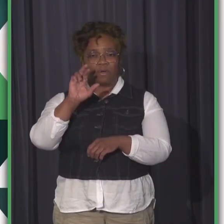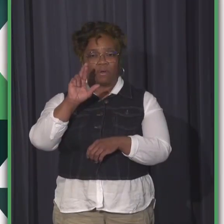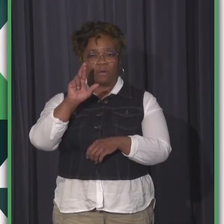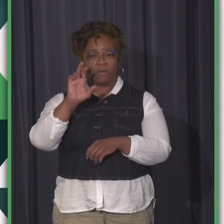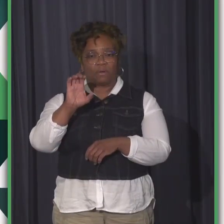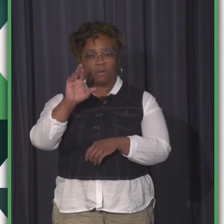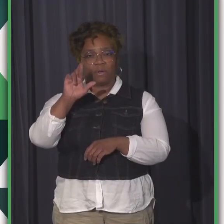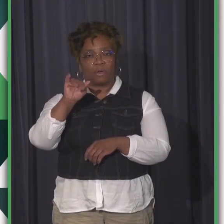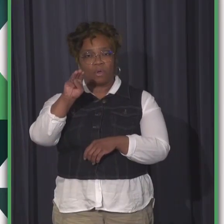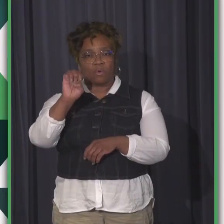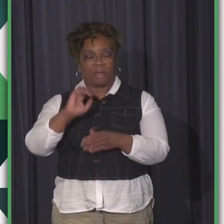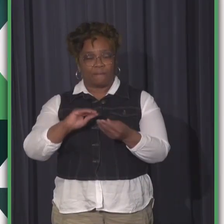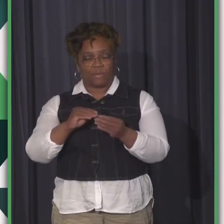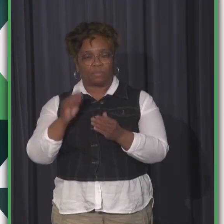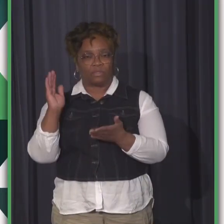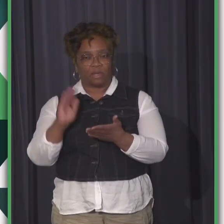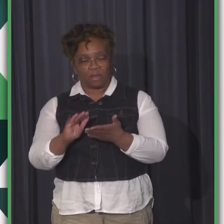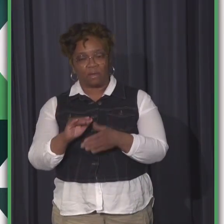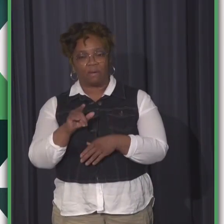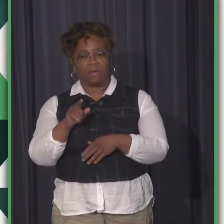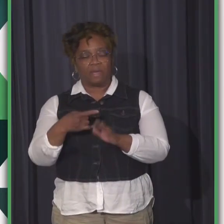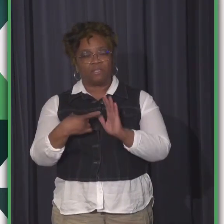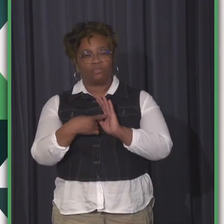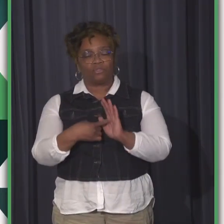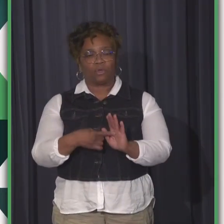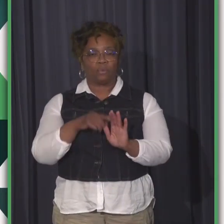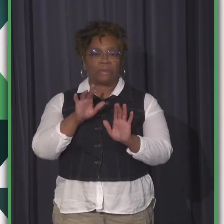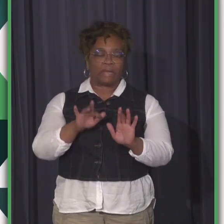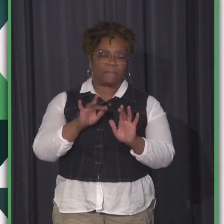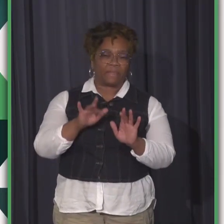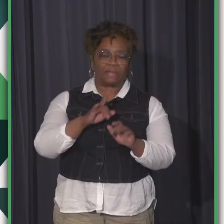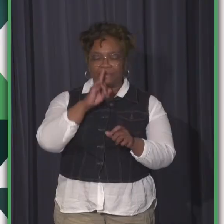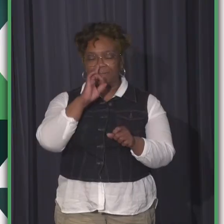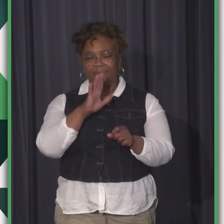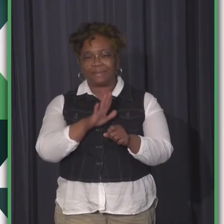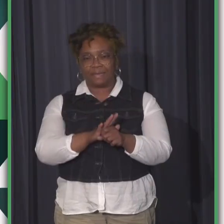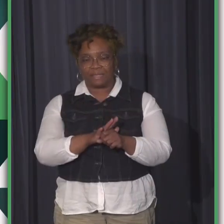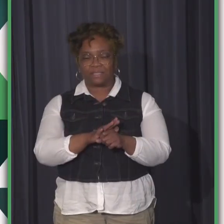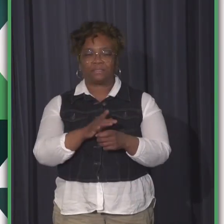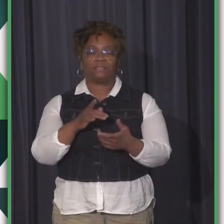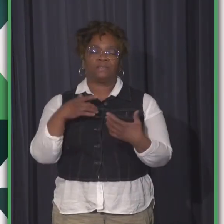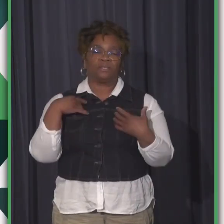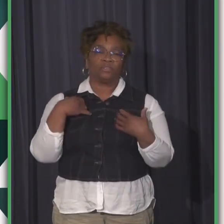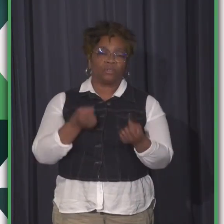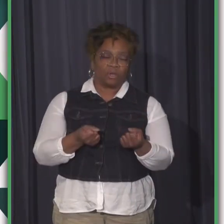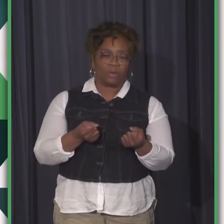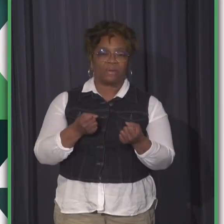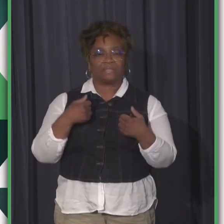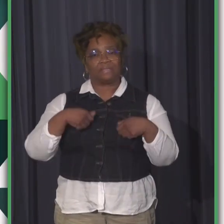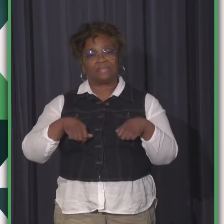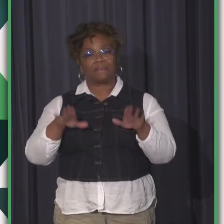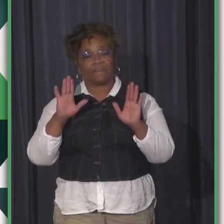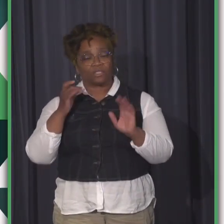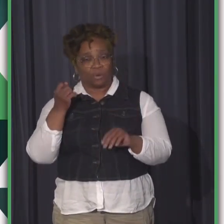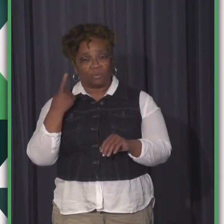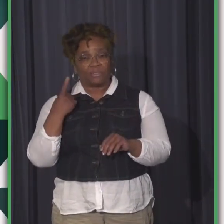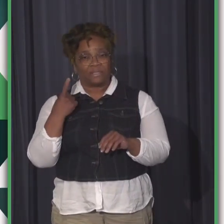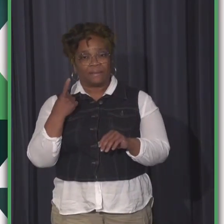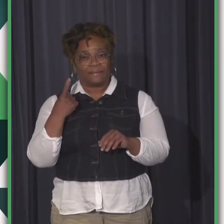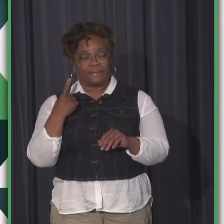displaying empathy, dedication, commitment, courage, sacrifice, understanding,